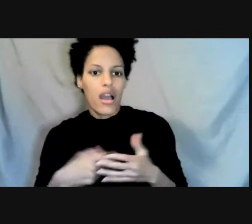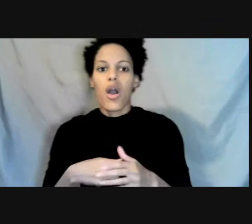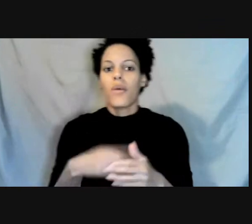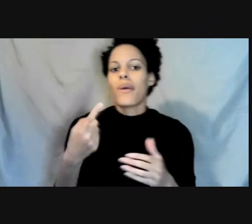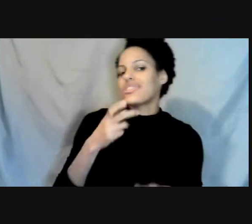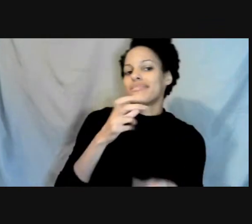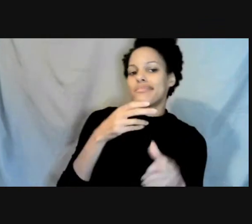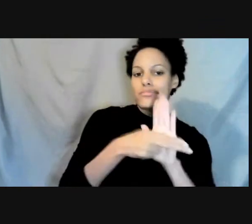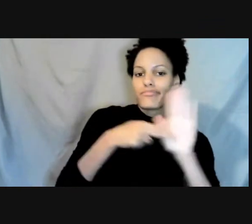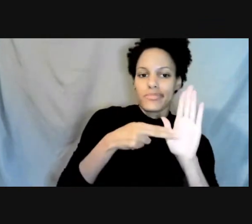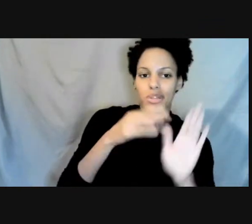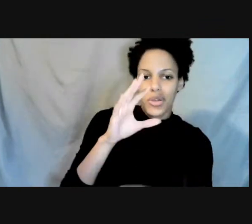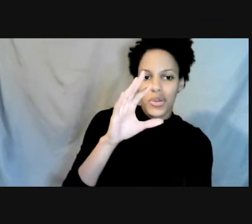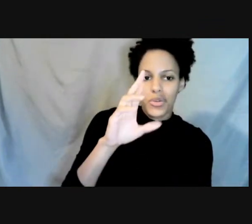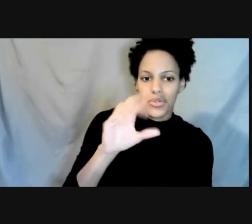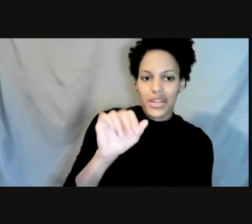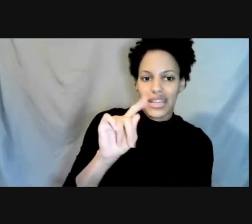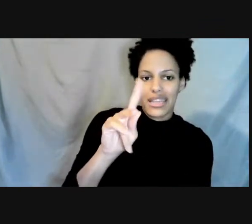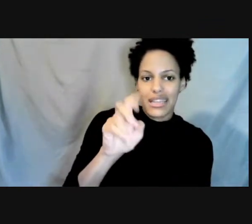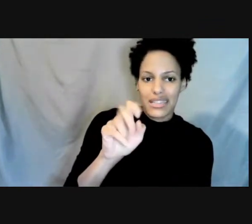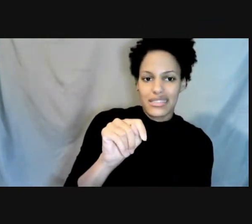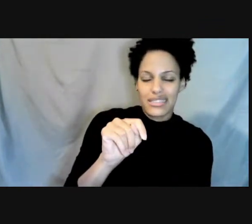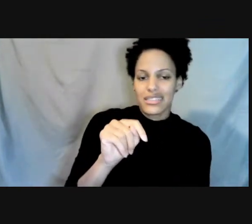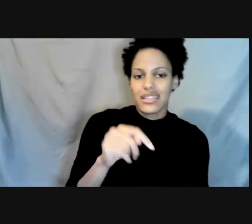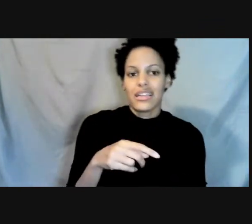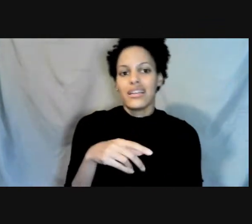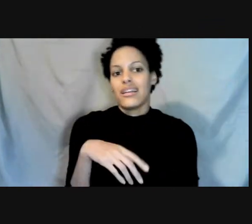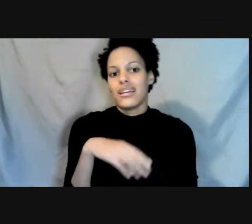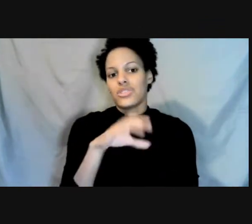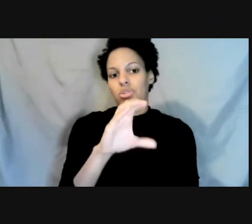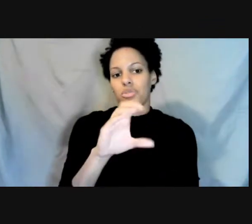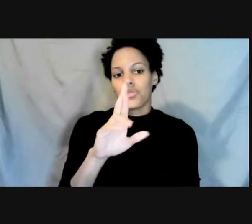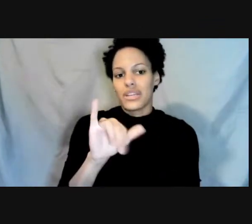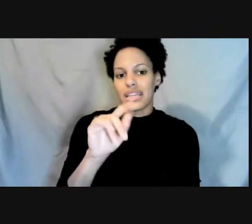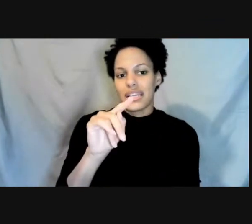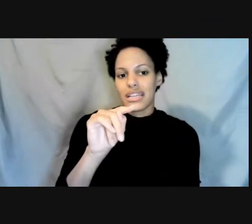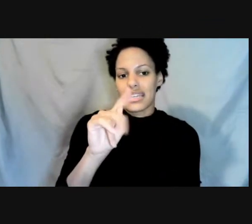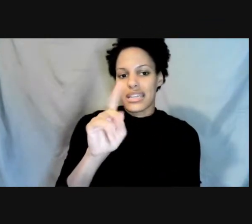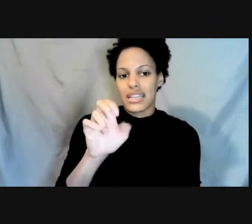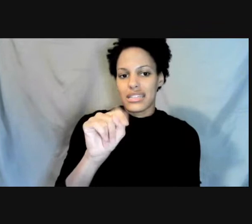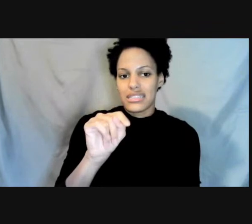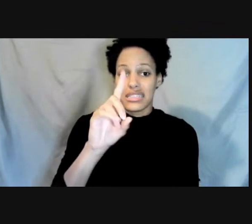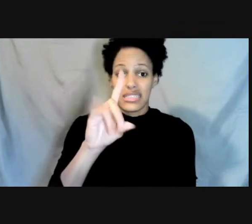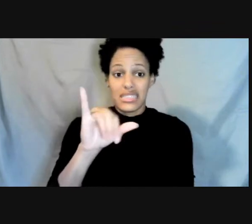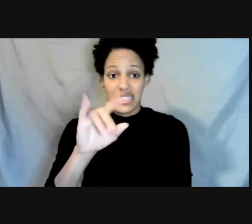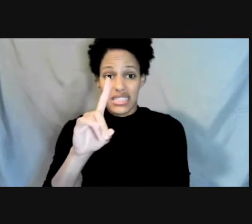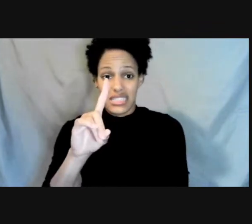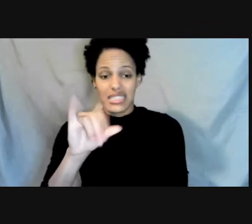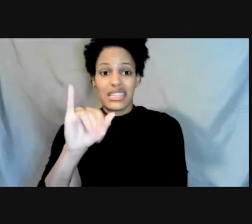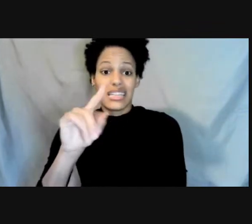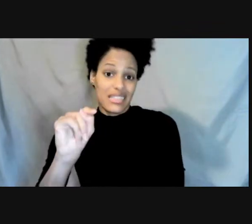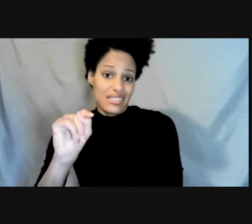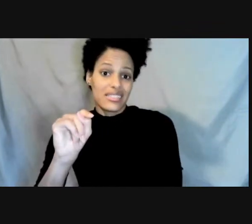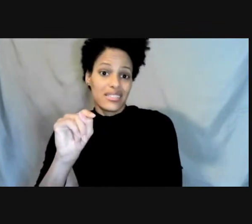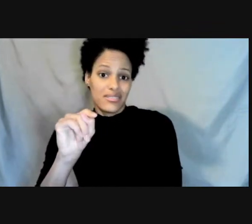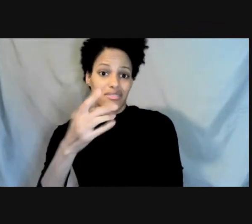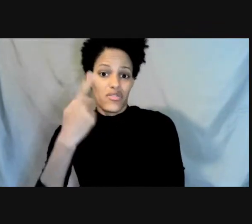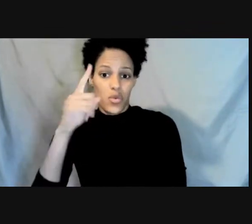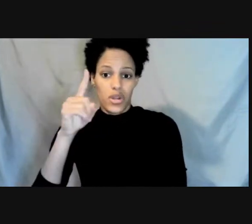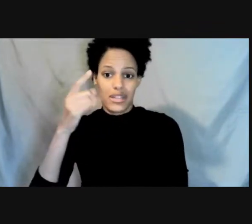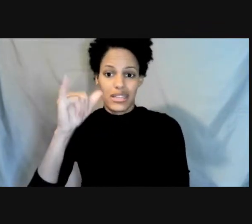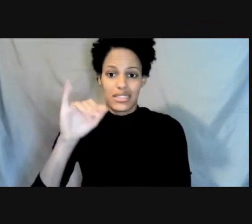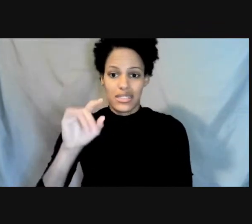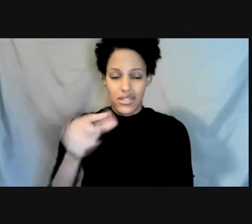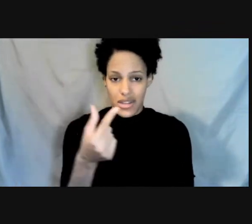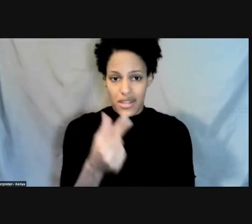So you know, I just said Cricket did it. Cricket did it. It just sound, you know, but that's